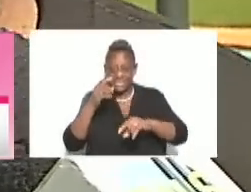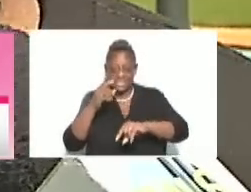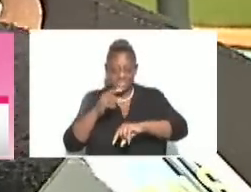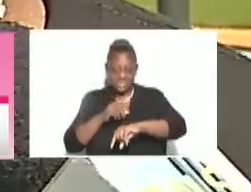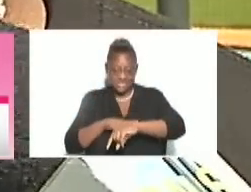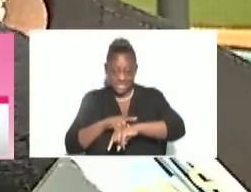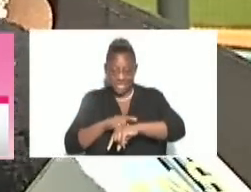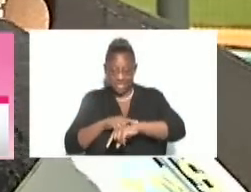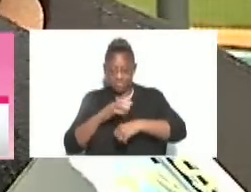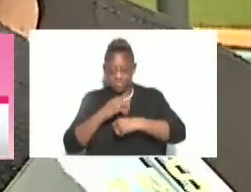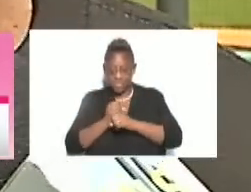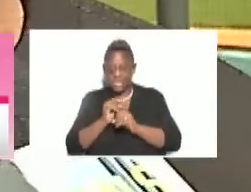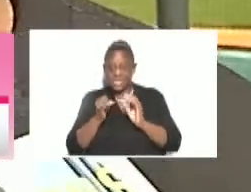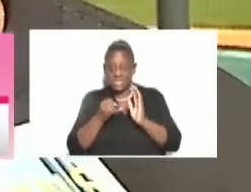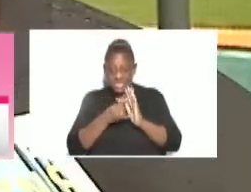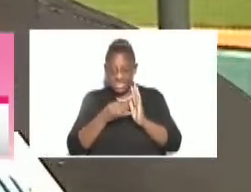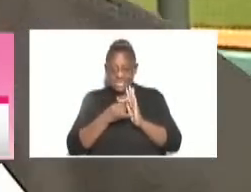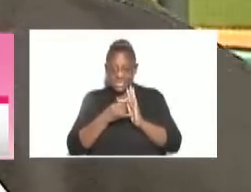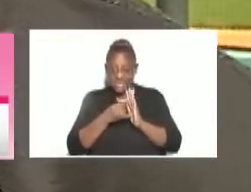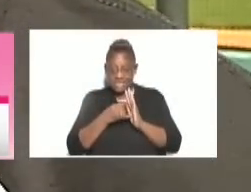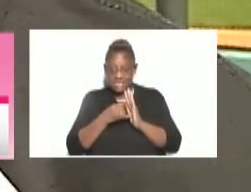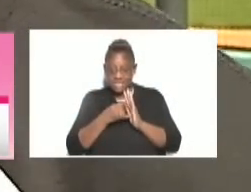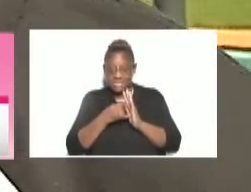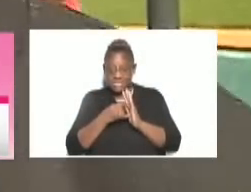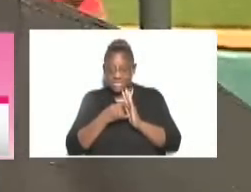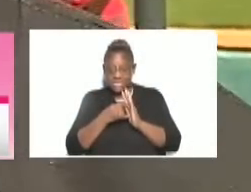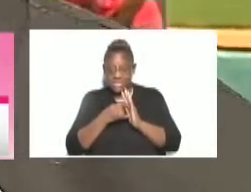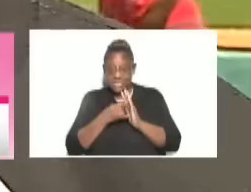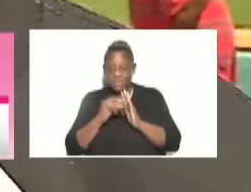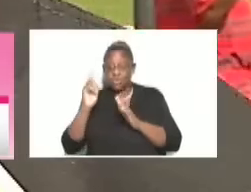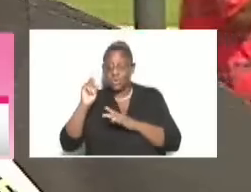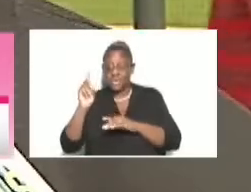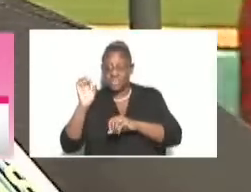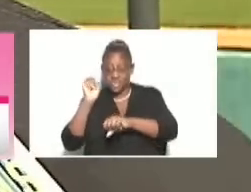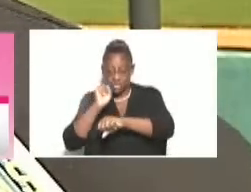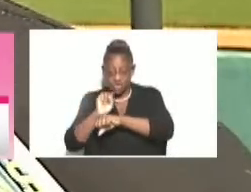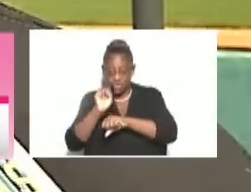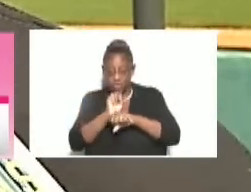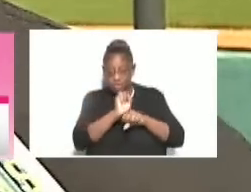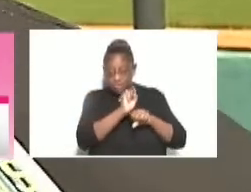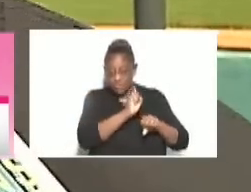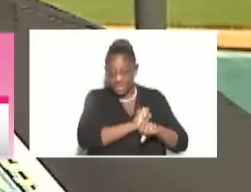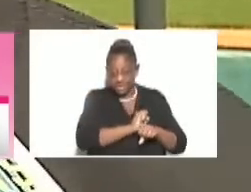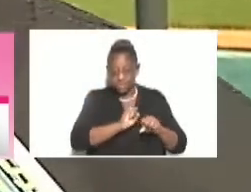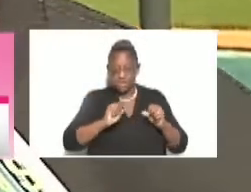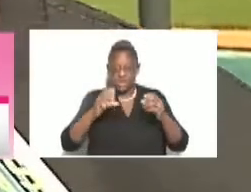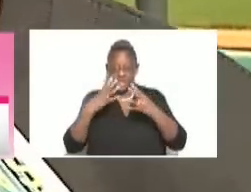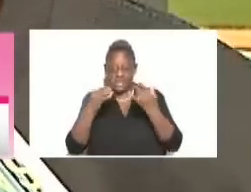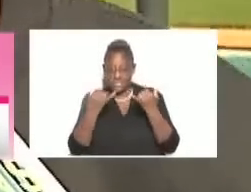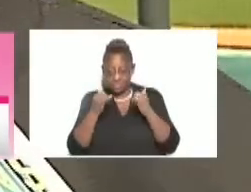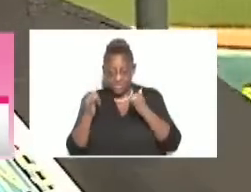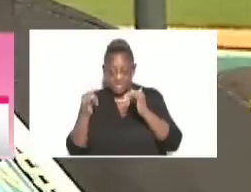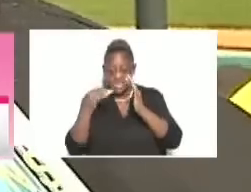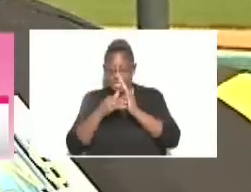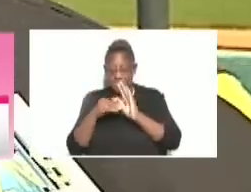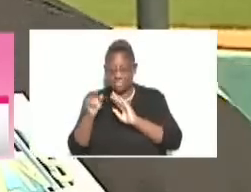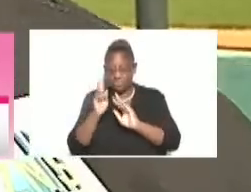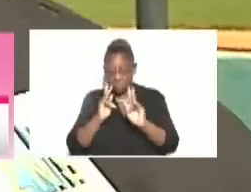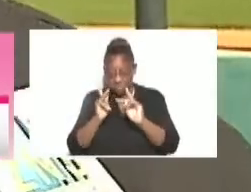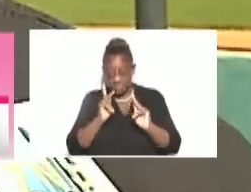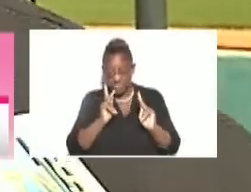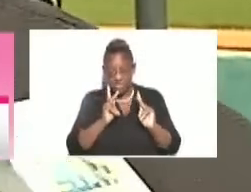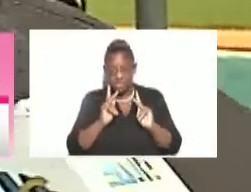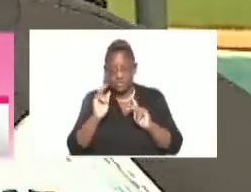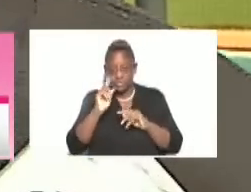basically Dominican Republic, like we're competing with the Dominican Republic, Venezuela, and those guys, you know what I mean? Because I feel like